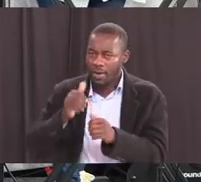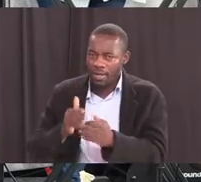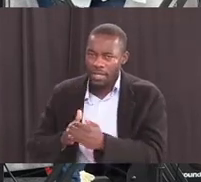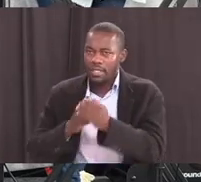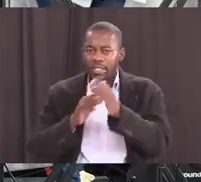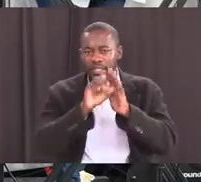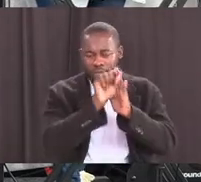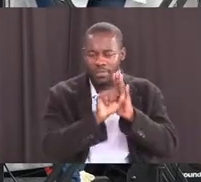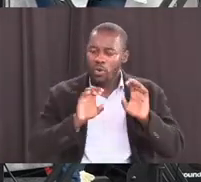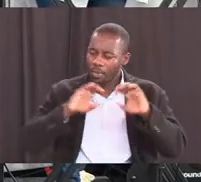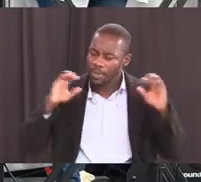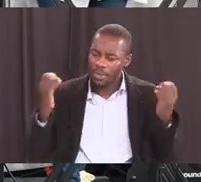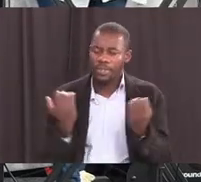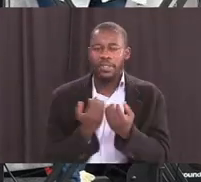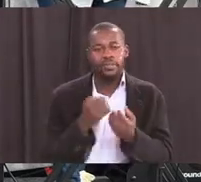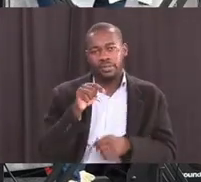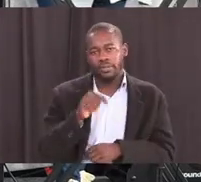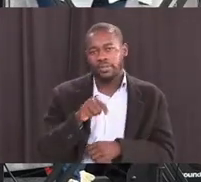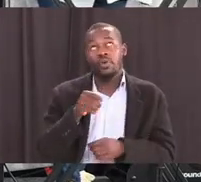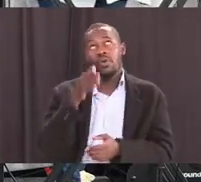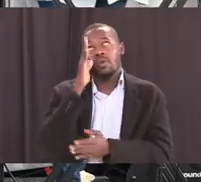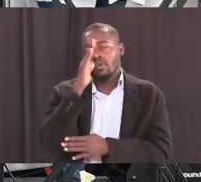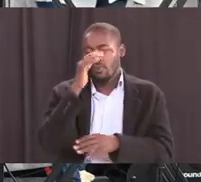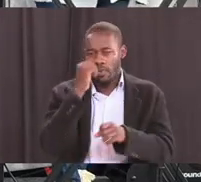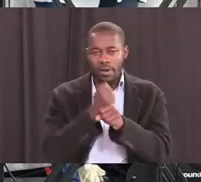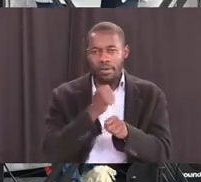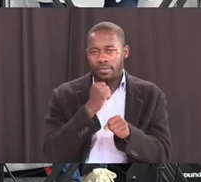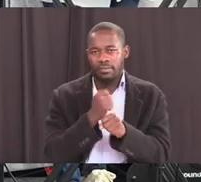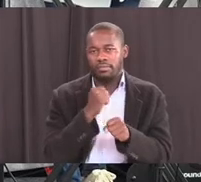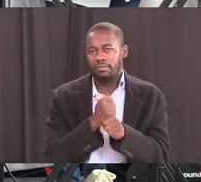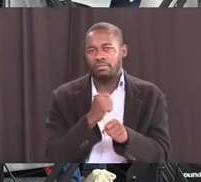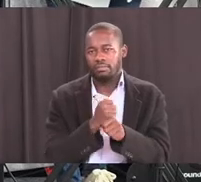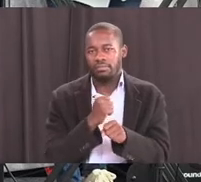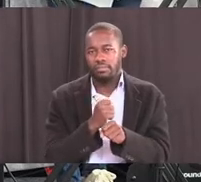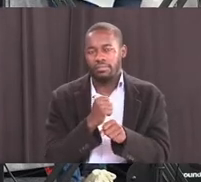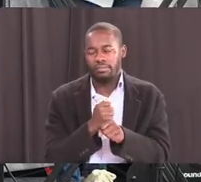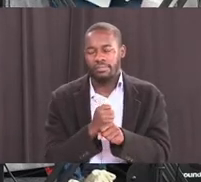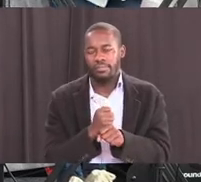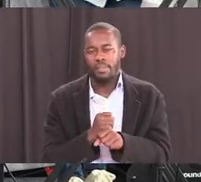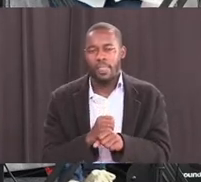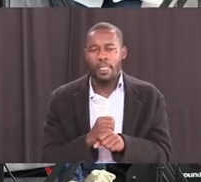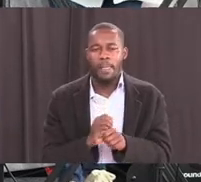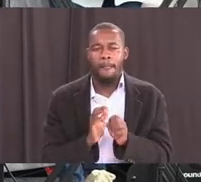our communities. You are working within our lives.